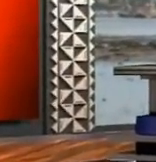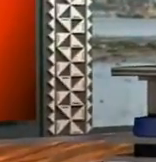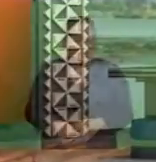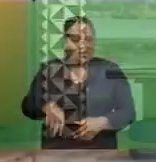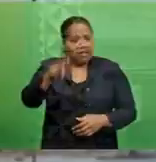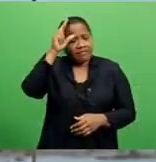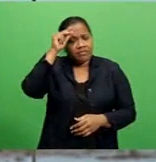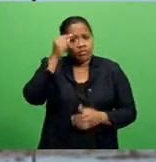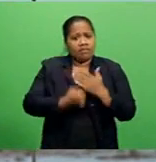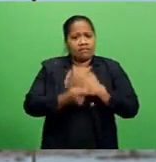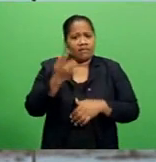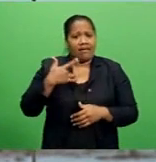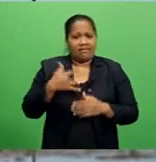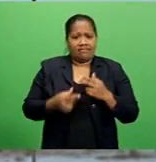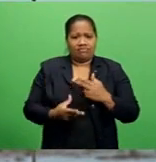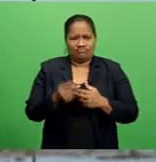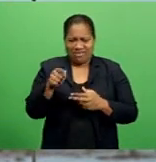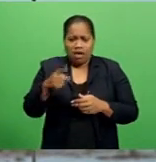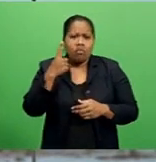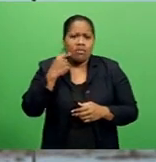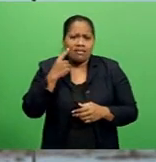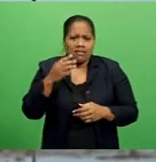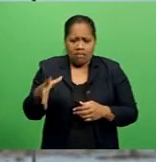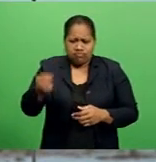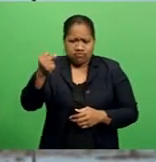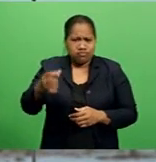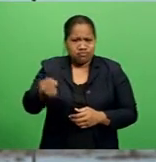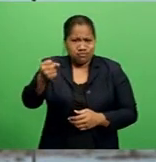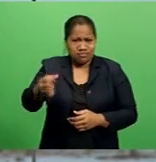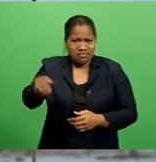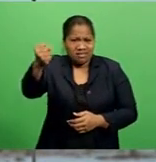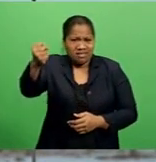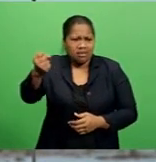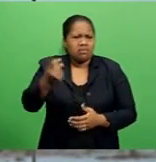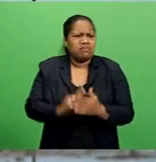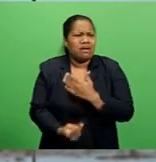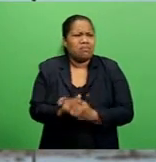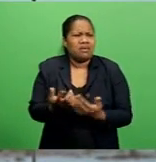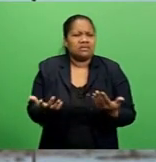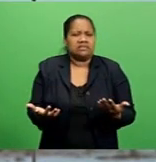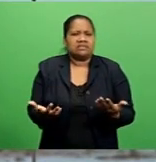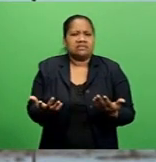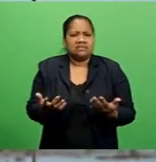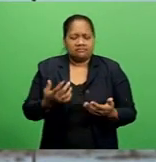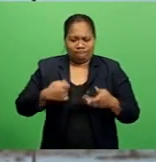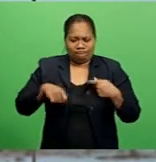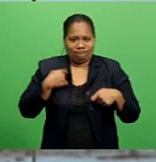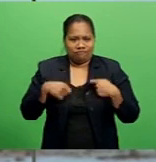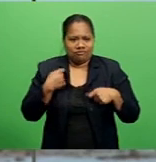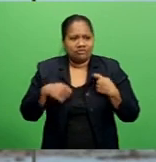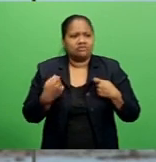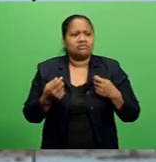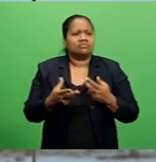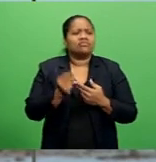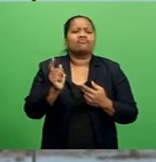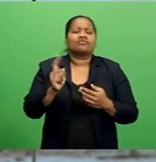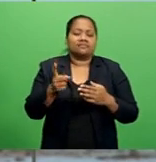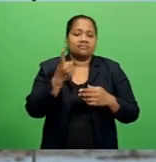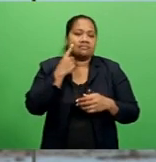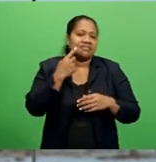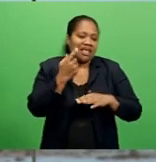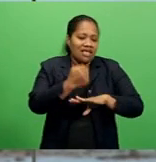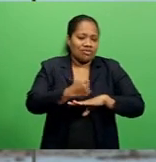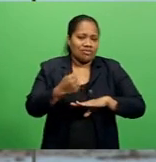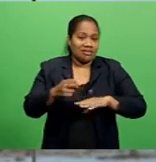Fijians living with constant water cuts are becoming increasingly frustrated with the Water Authority of Fiji. WEF Chief